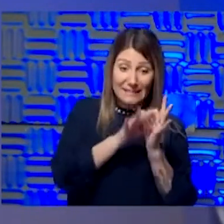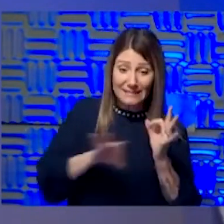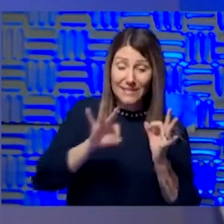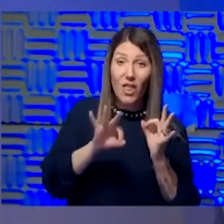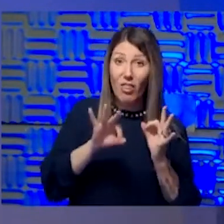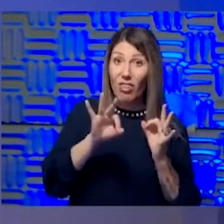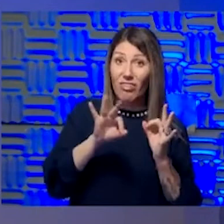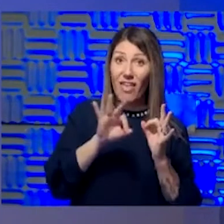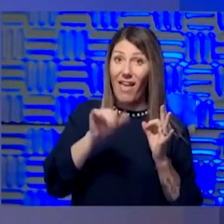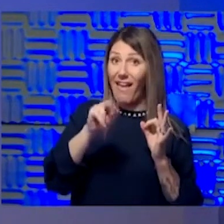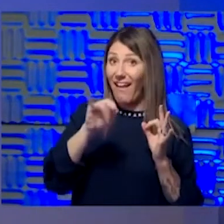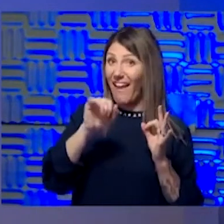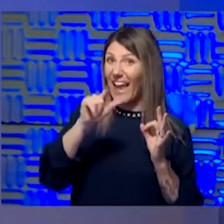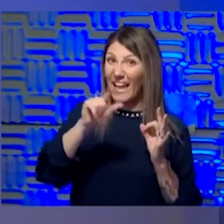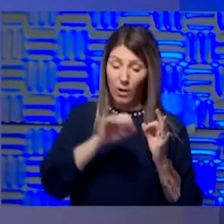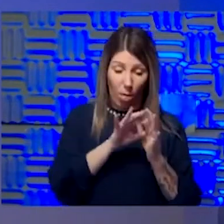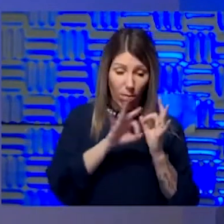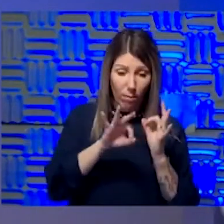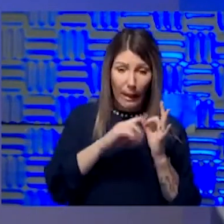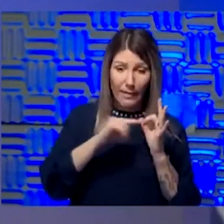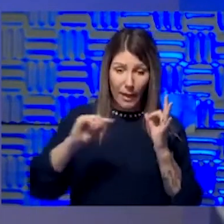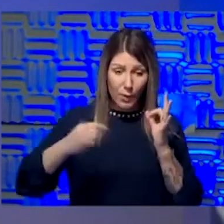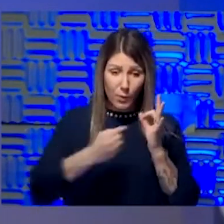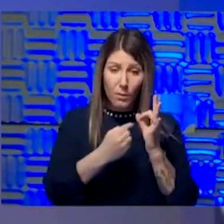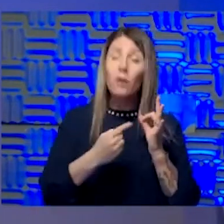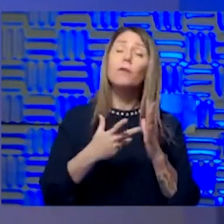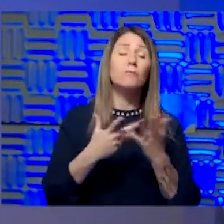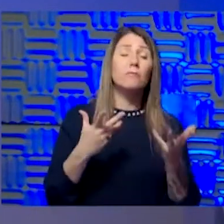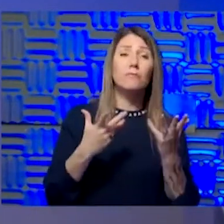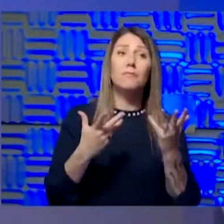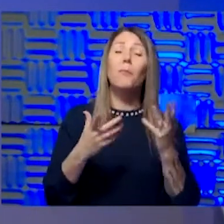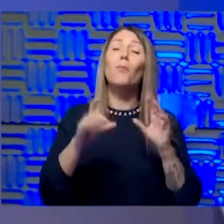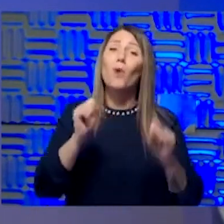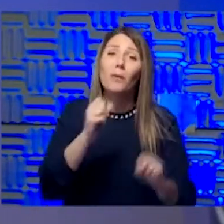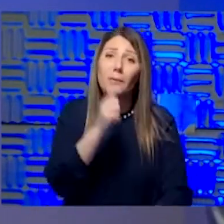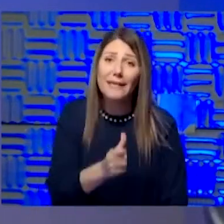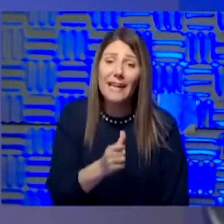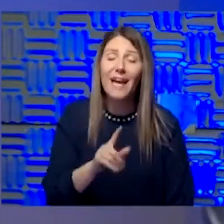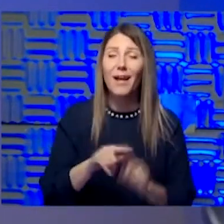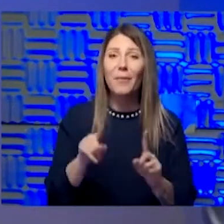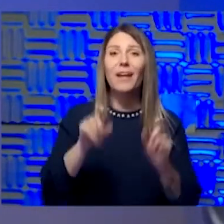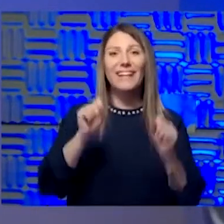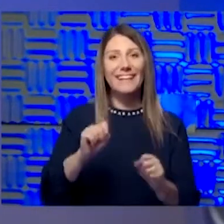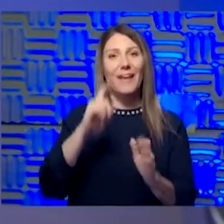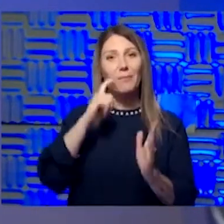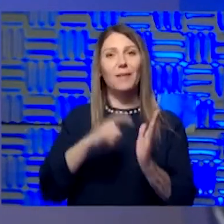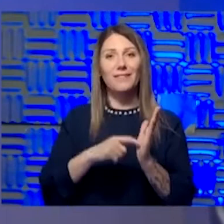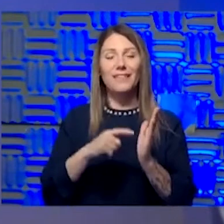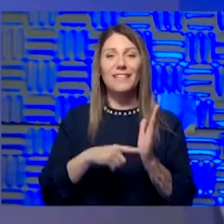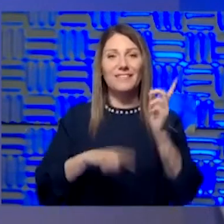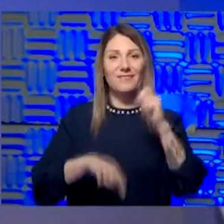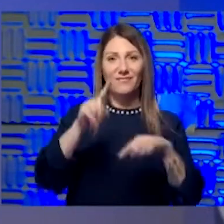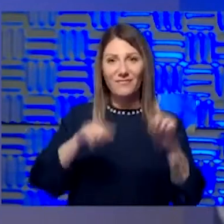it, but I would say probably not. But again, we know that it can be detected in various